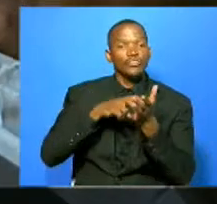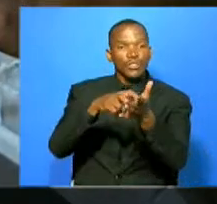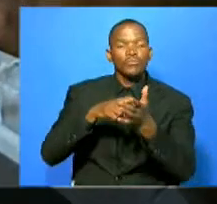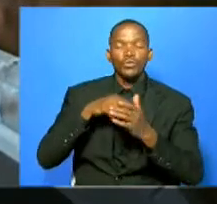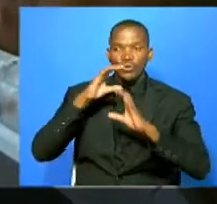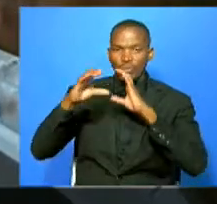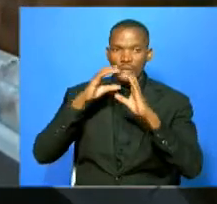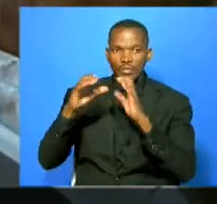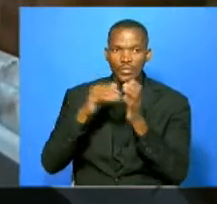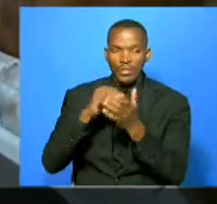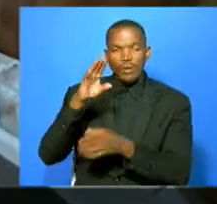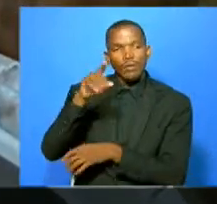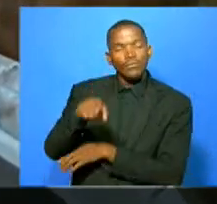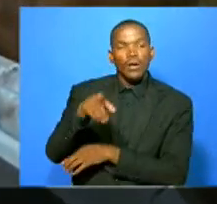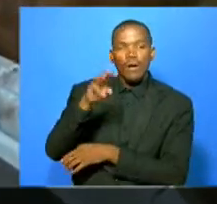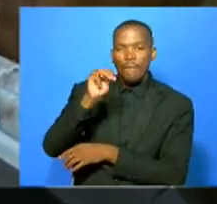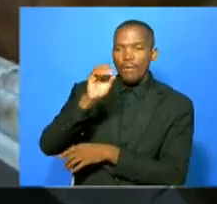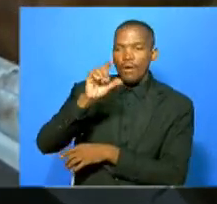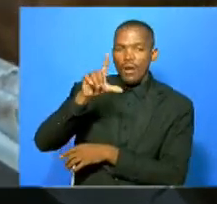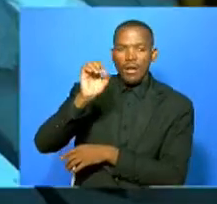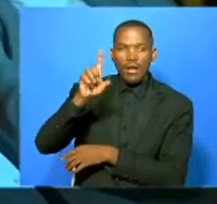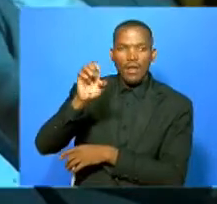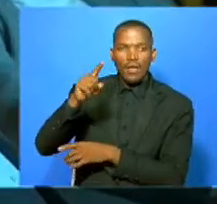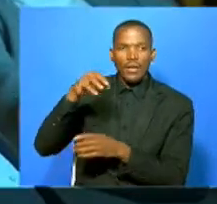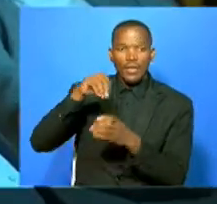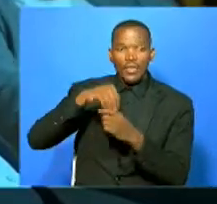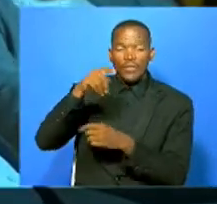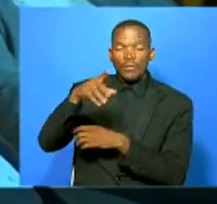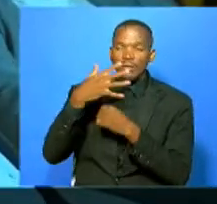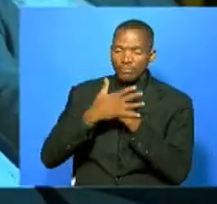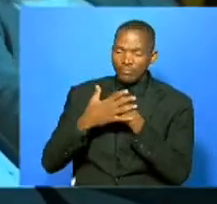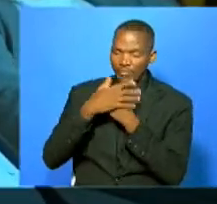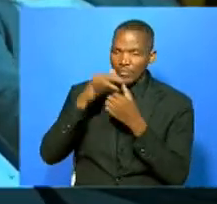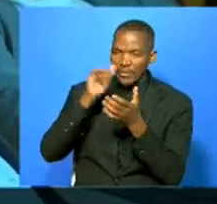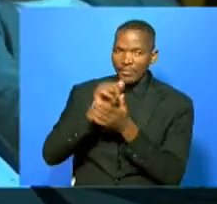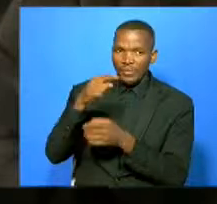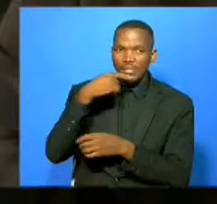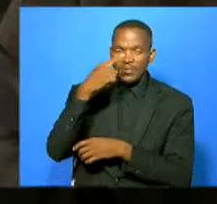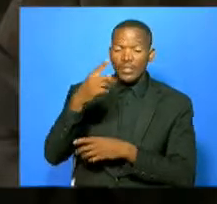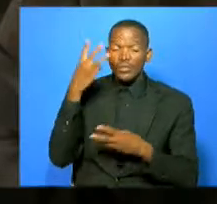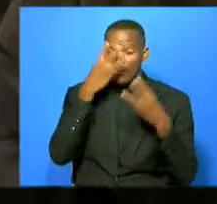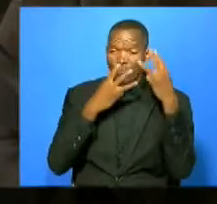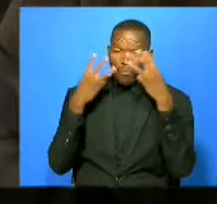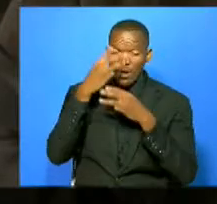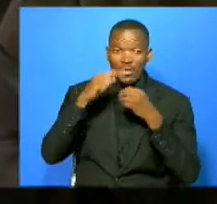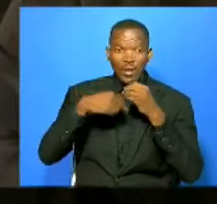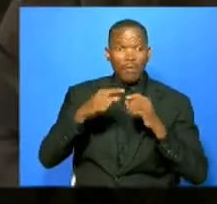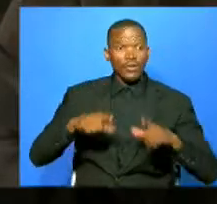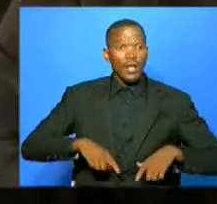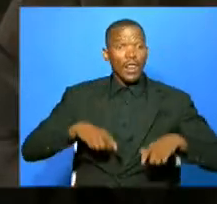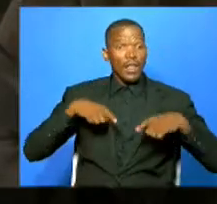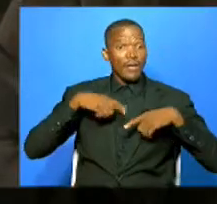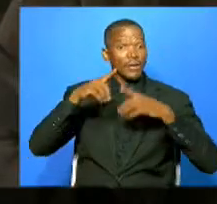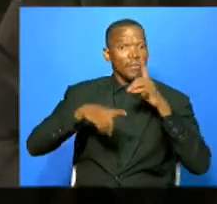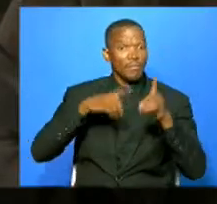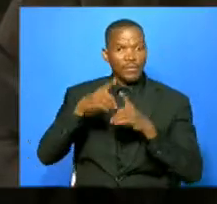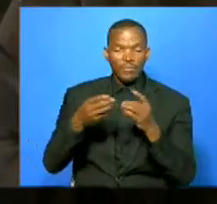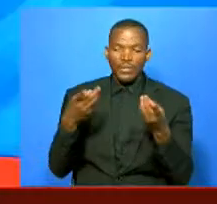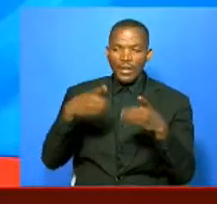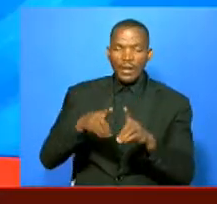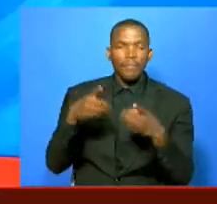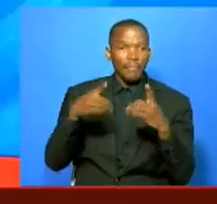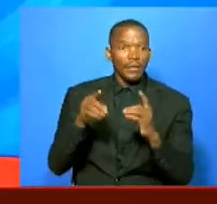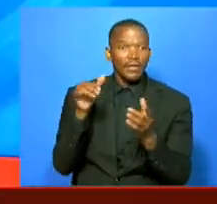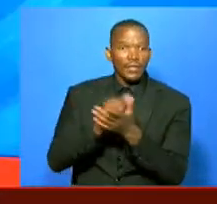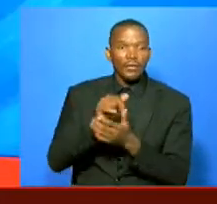mopalamente wa Good Hope Mabule re Eric Molale o ne a tsene segopotso se kwa supileng fa a tshwentswe ke matshelo a tsweletseng ka go latlhega